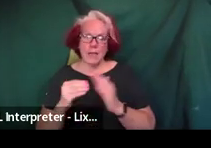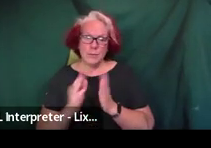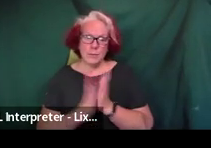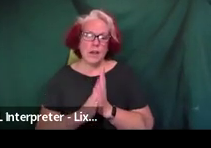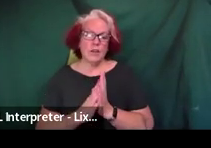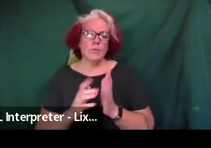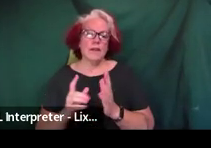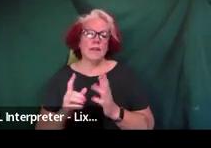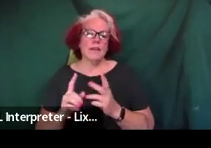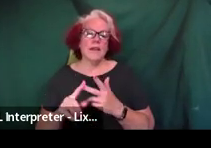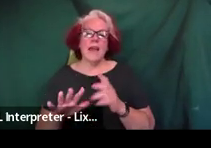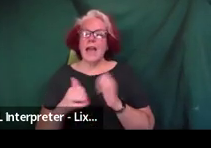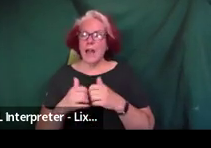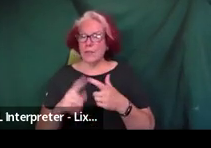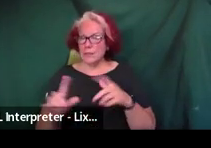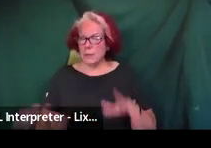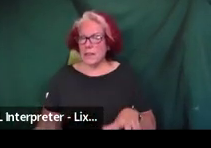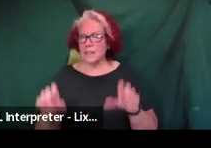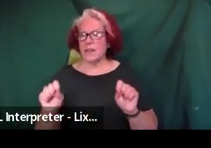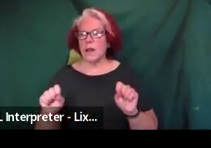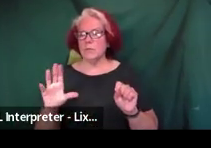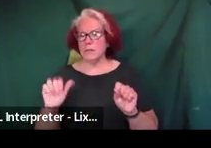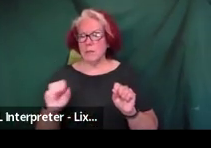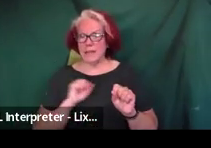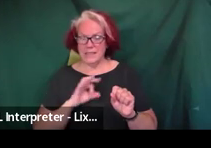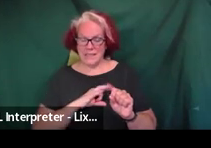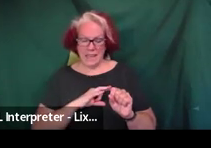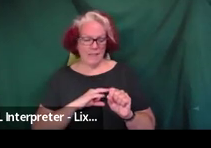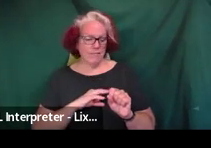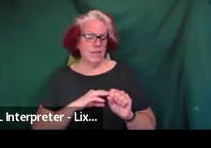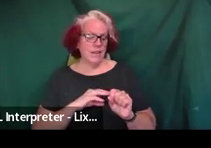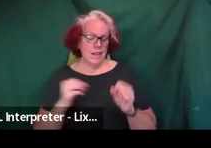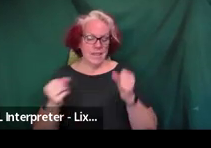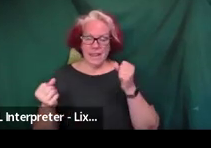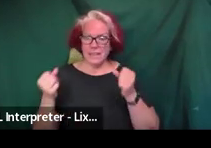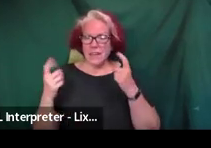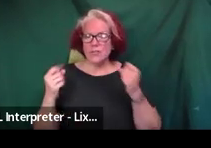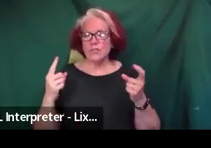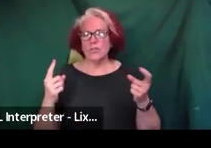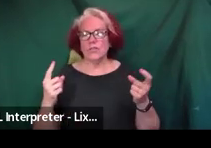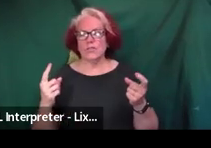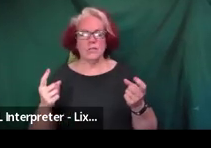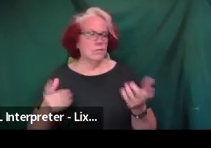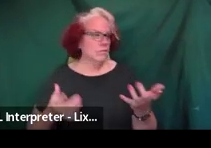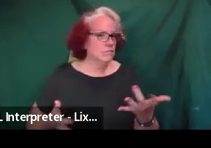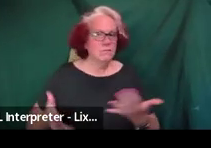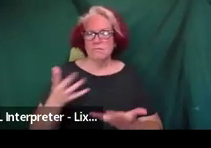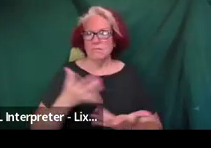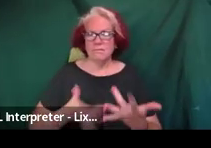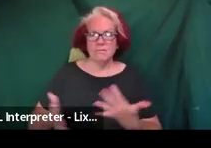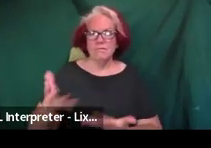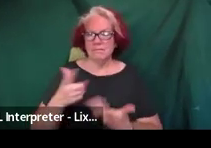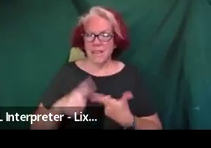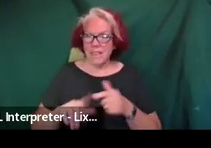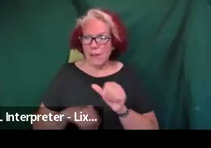being adopted, you know, by staff, and that it's understood, that it's like, quote, socialized and actually adhered